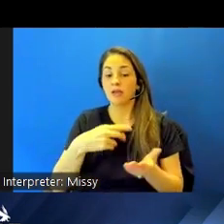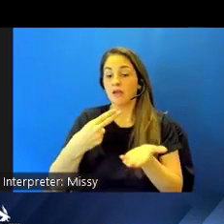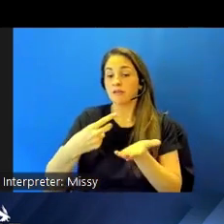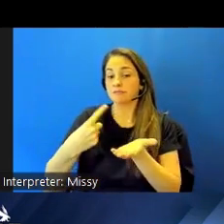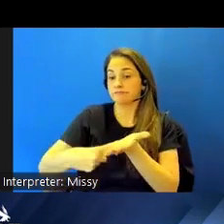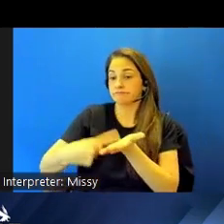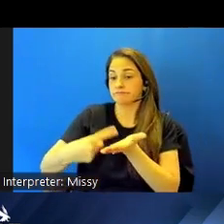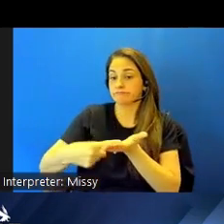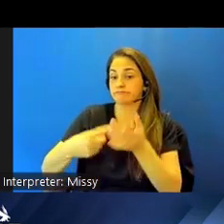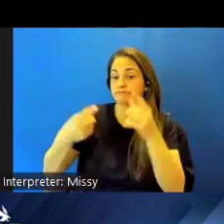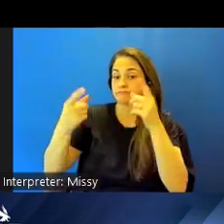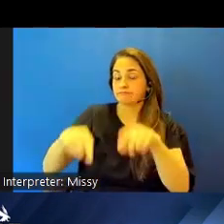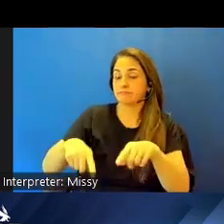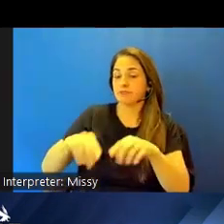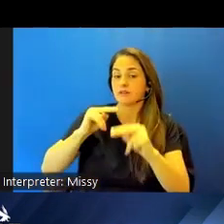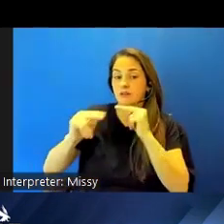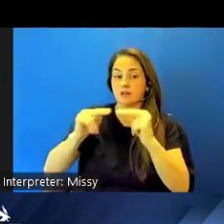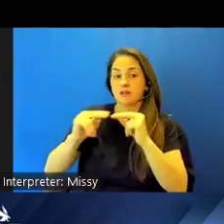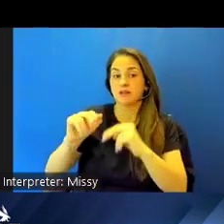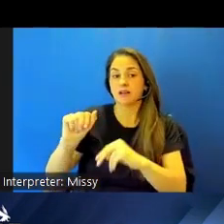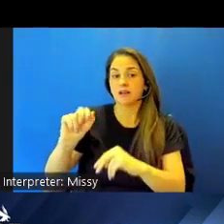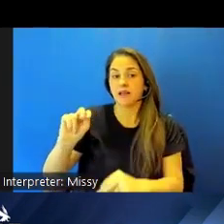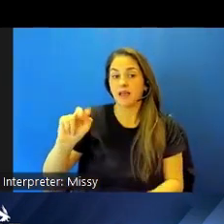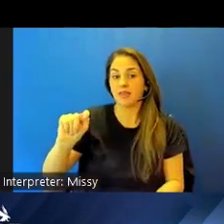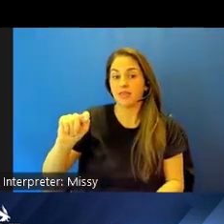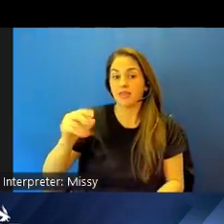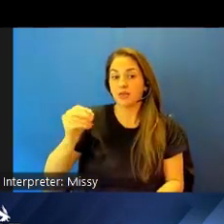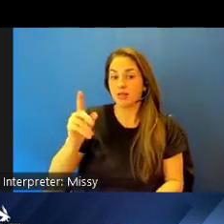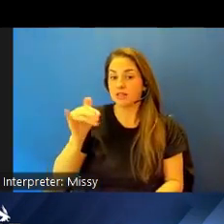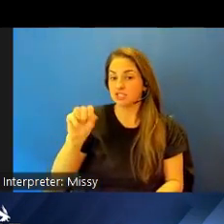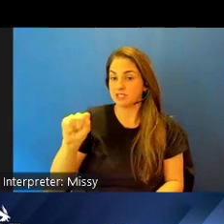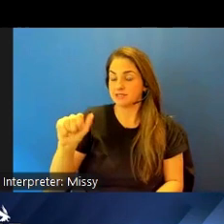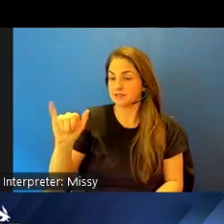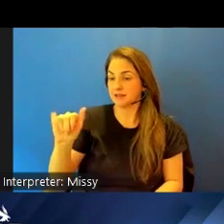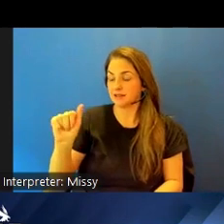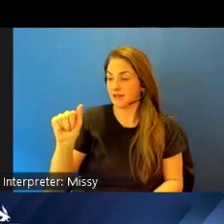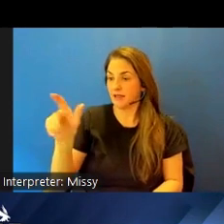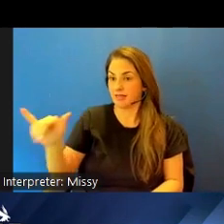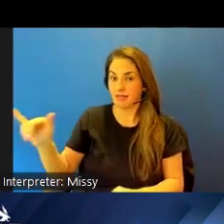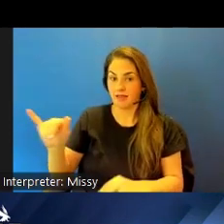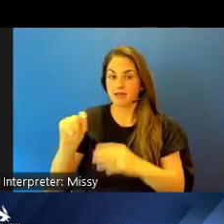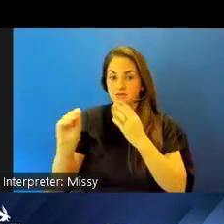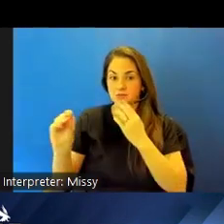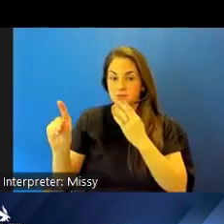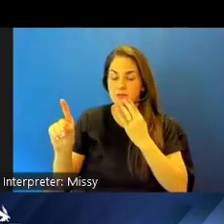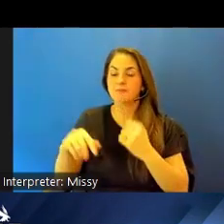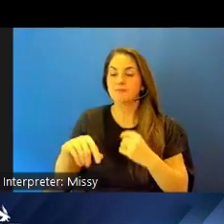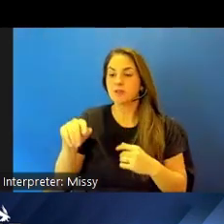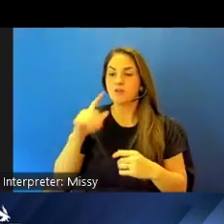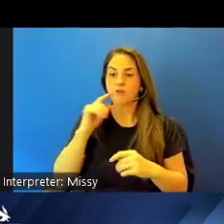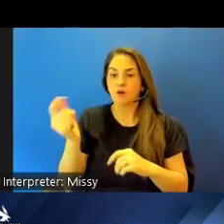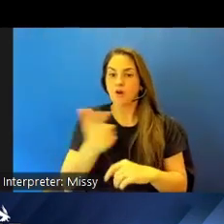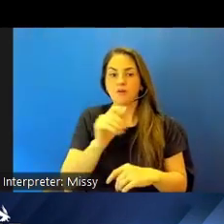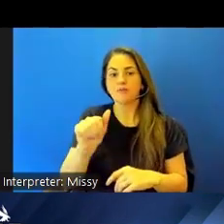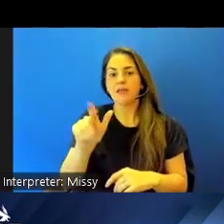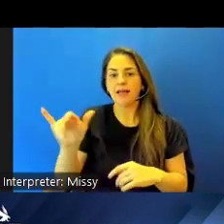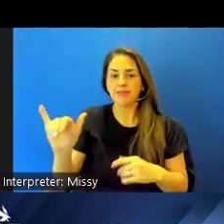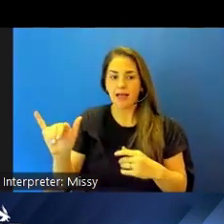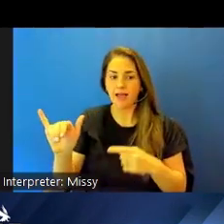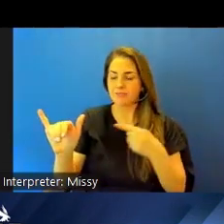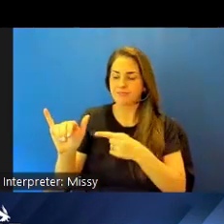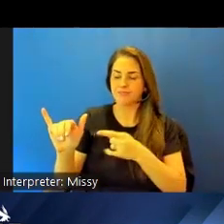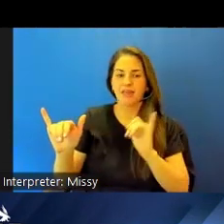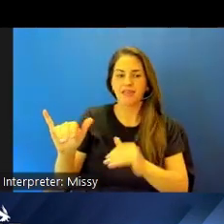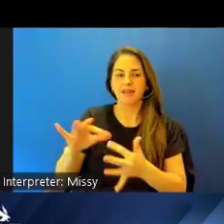with Anthology's Ally tool on behalf of all of our 34 colleges. And so Ally is a tool